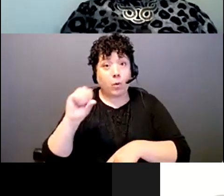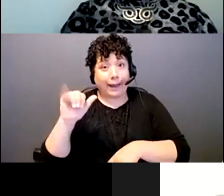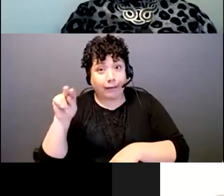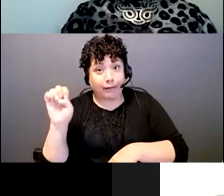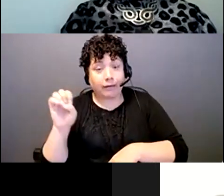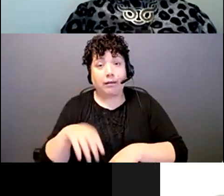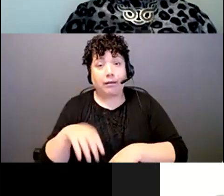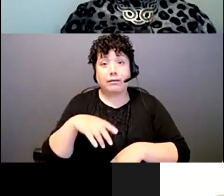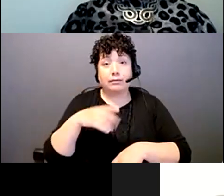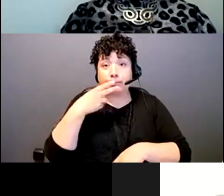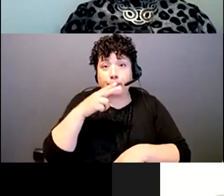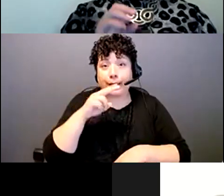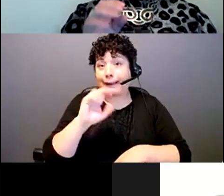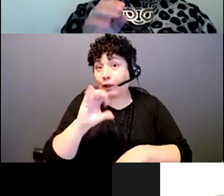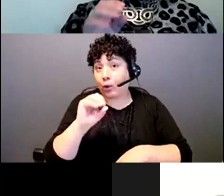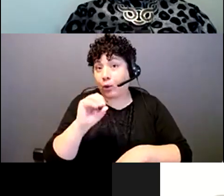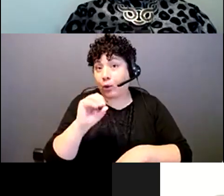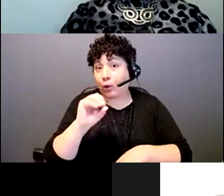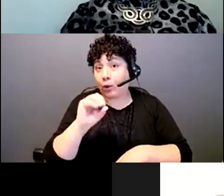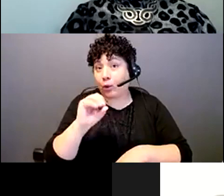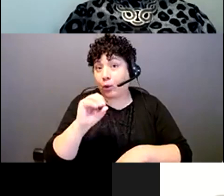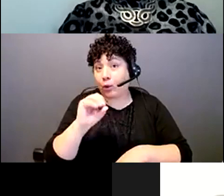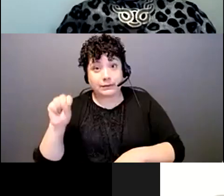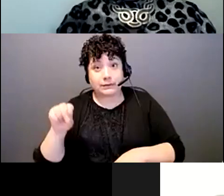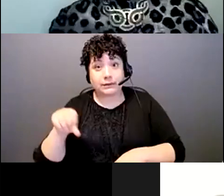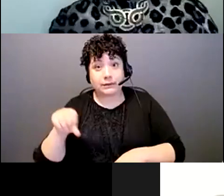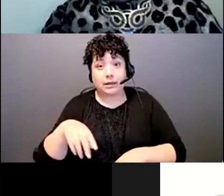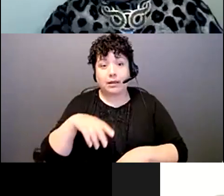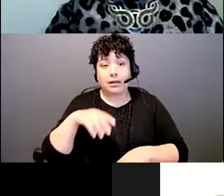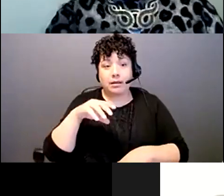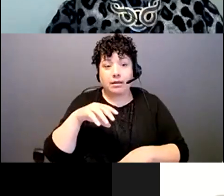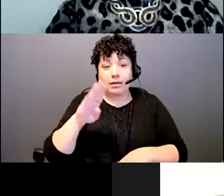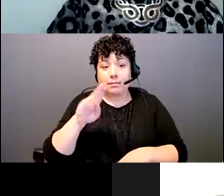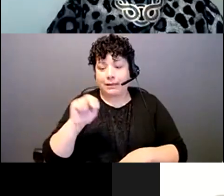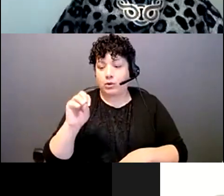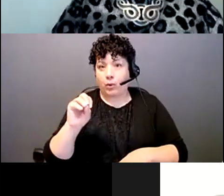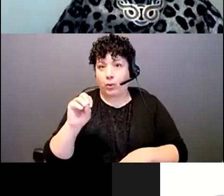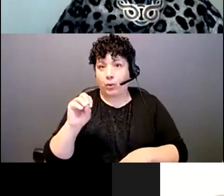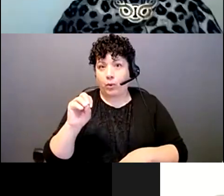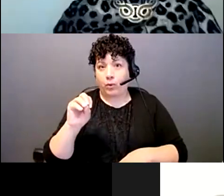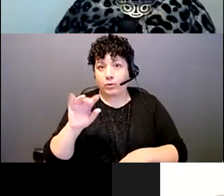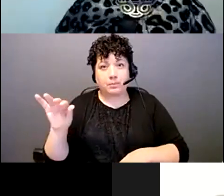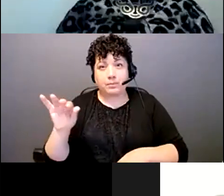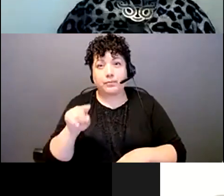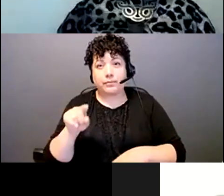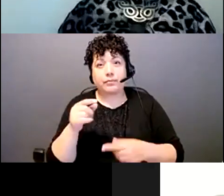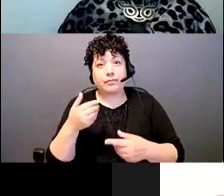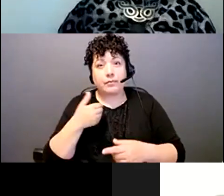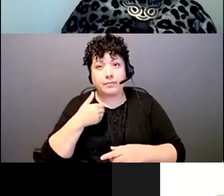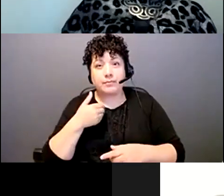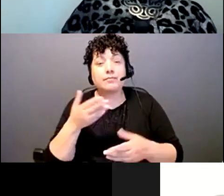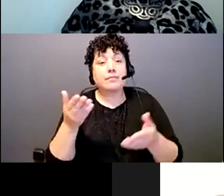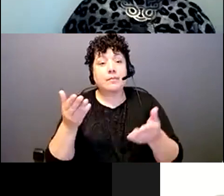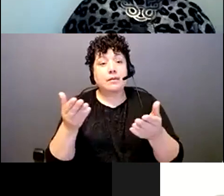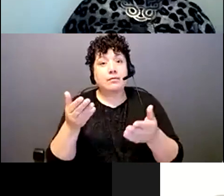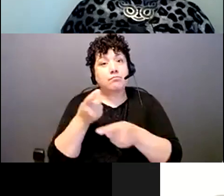cannabis, benzodiazepines, they react on the pathway, reward pathway. So it is a chronic disease of the